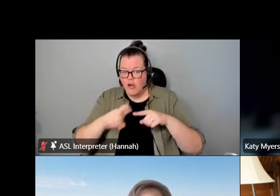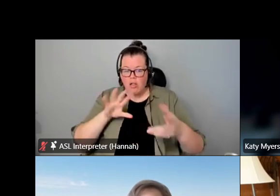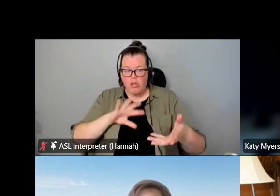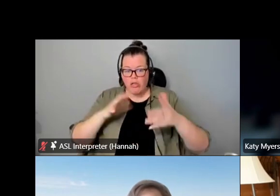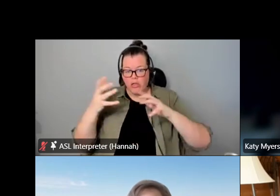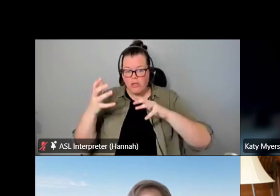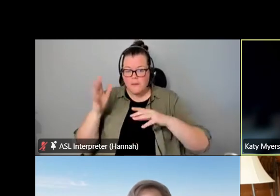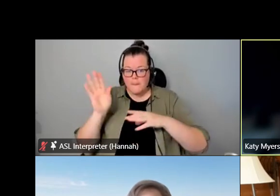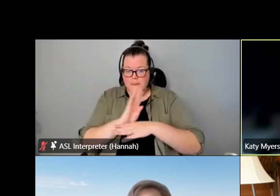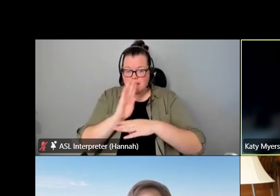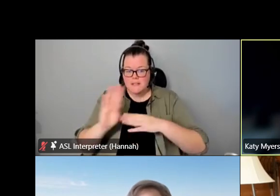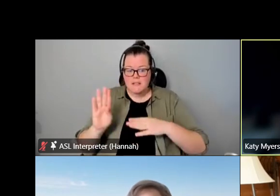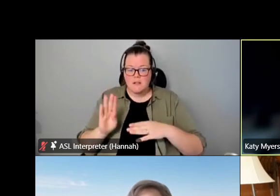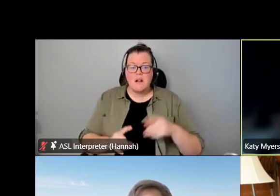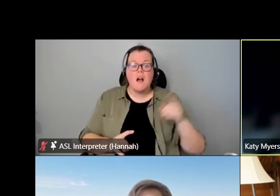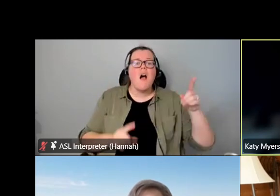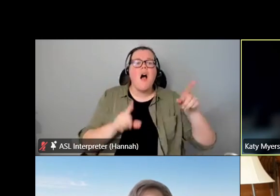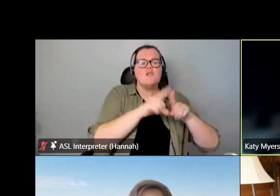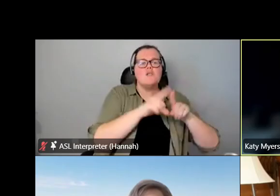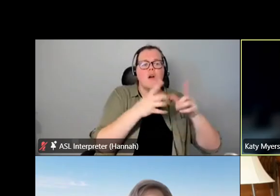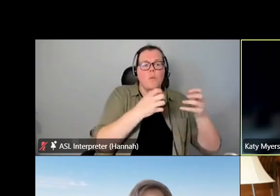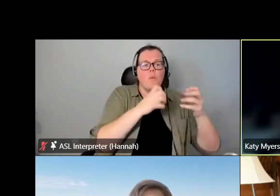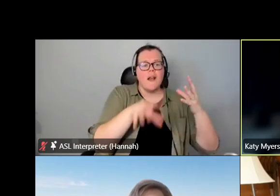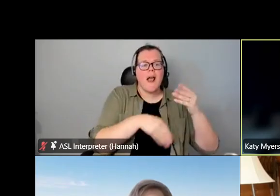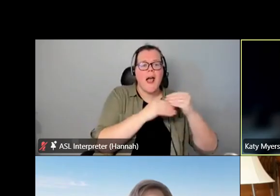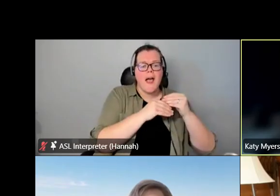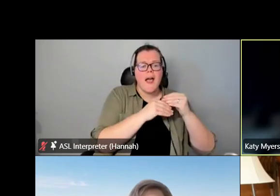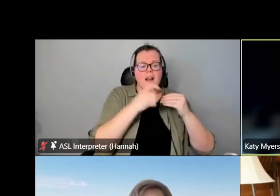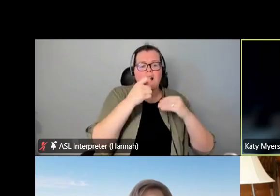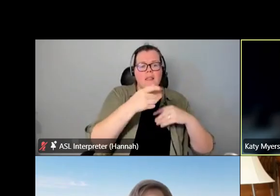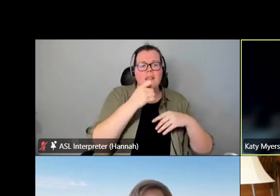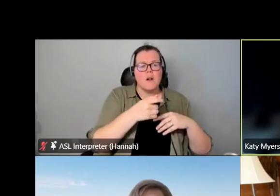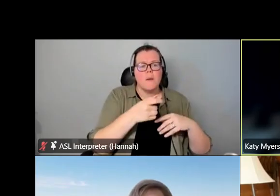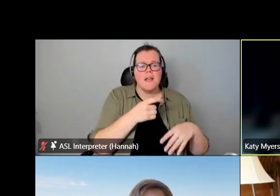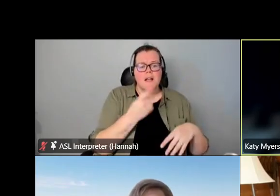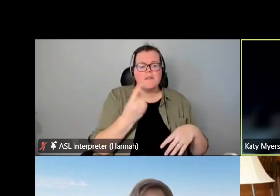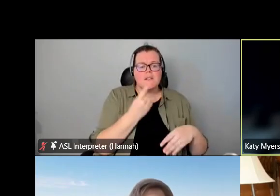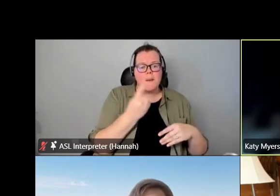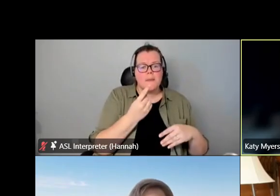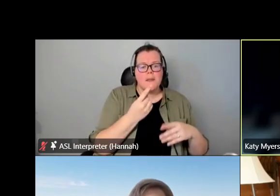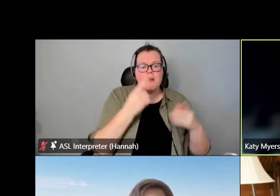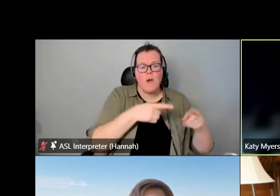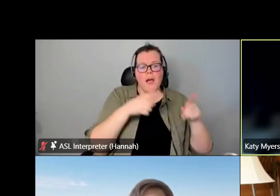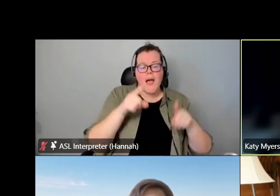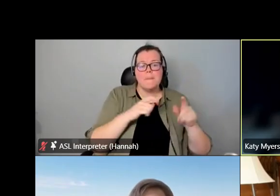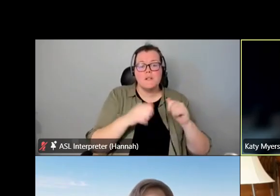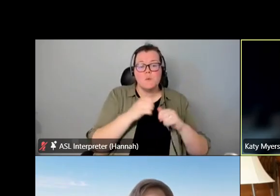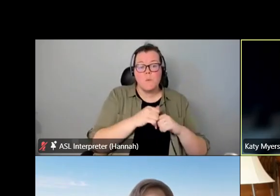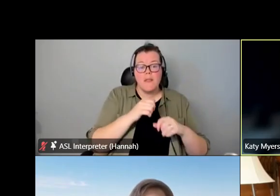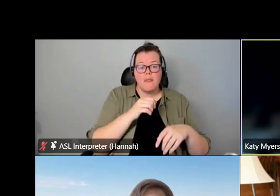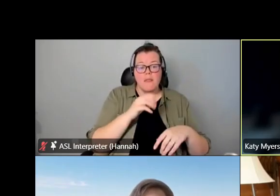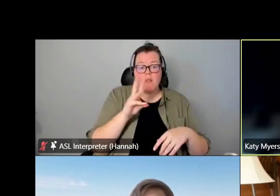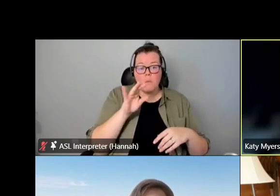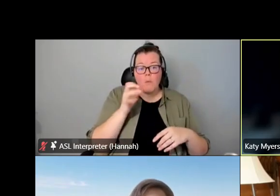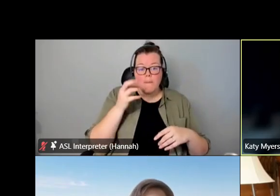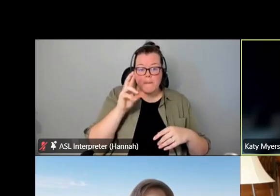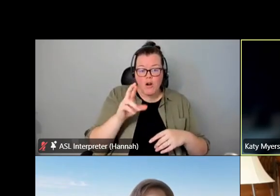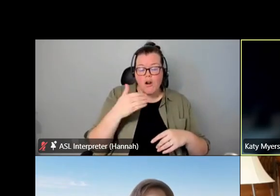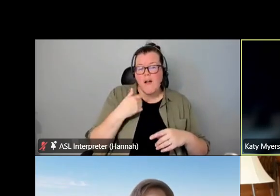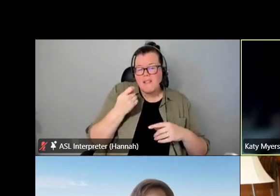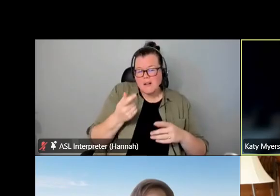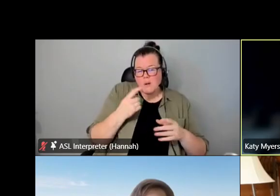I I don't would also like understand to that. add, I'm going to add a little bit. So I'm going to add a little bit of something. What happens with the webinar is we have a little bit more control